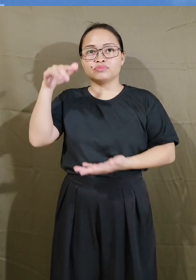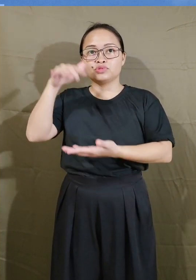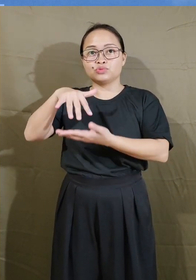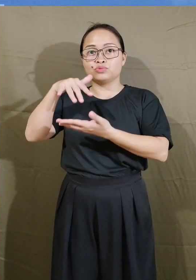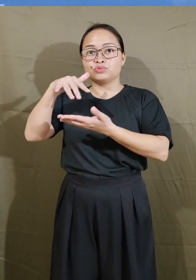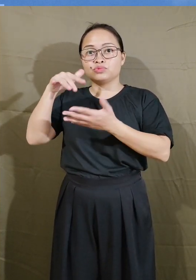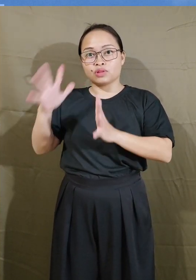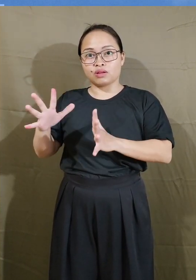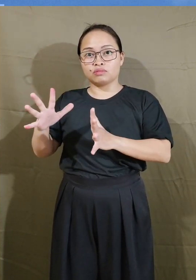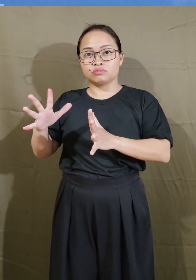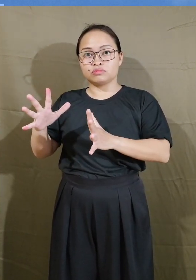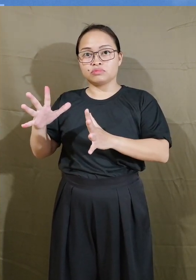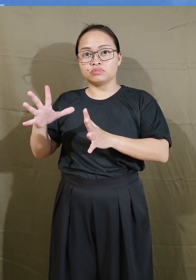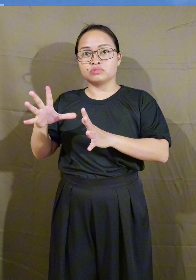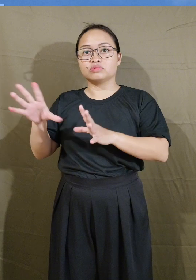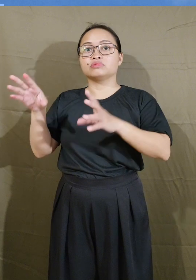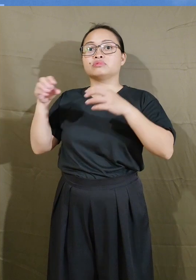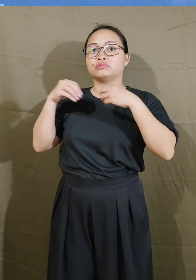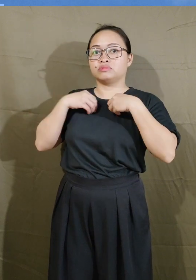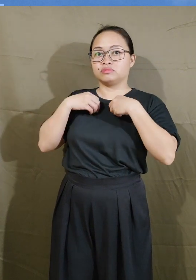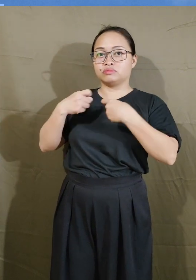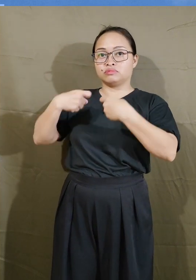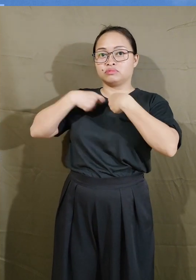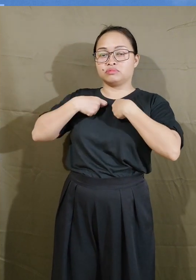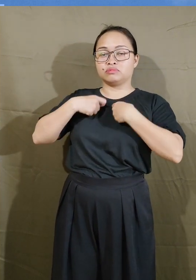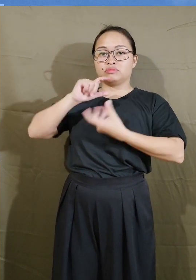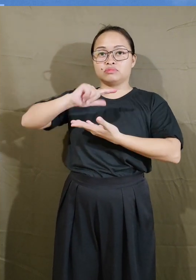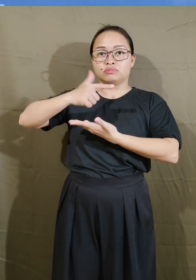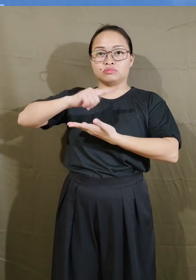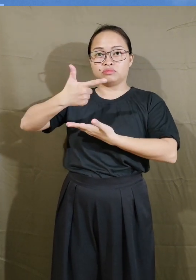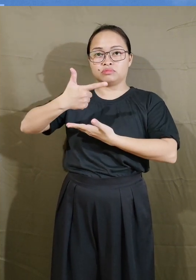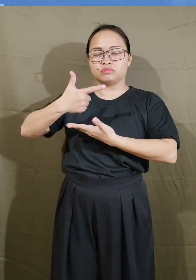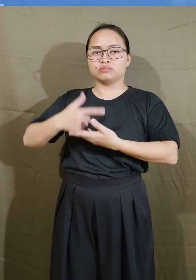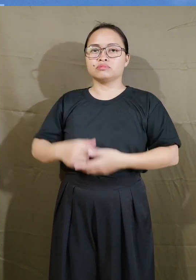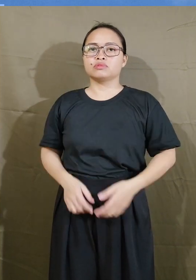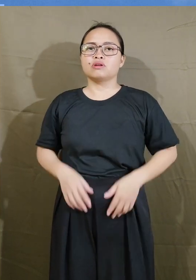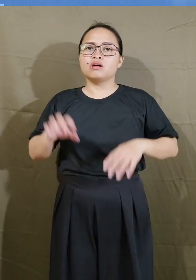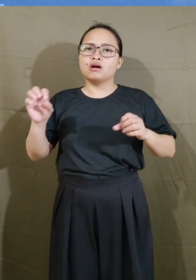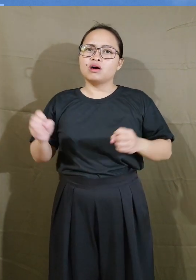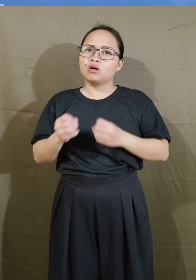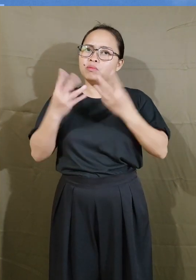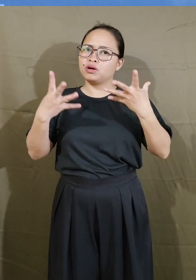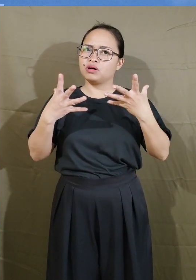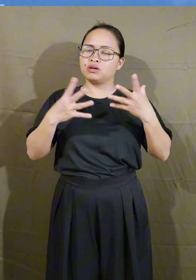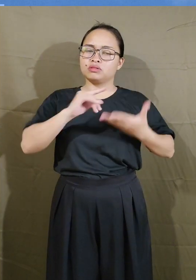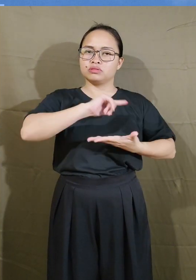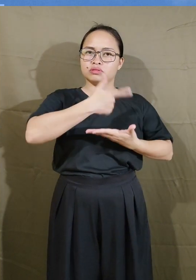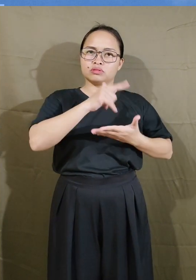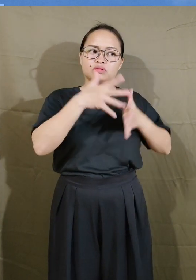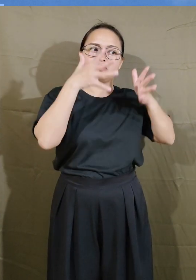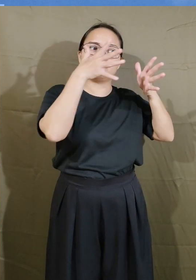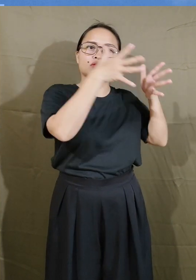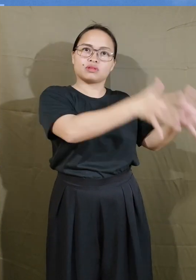26,561 students who were given laptops, how many laptops were left?